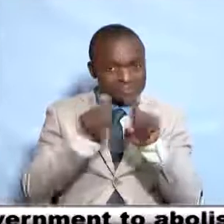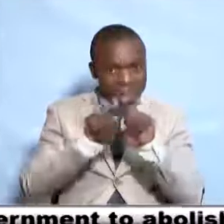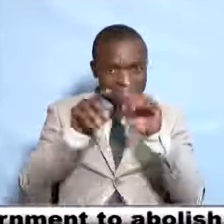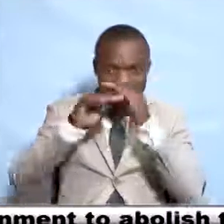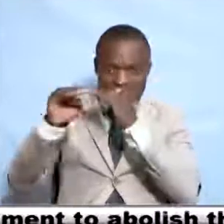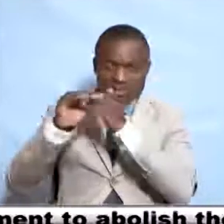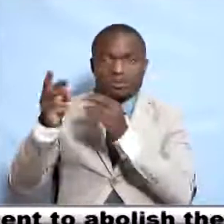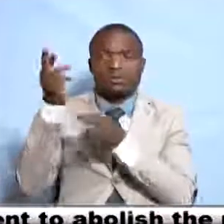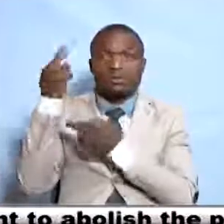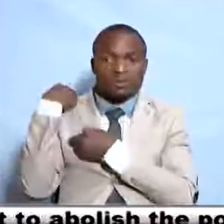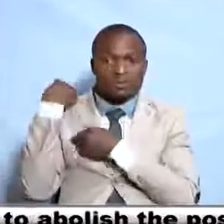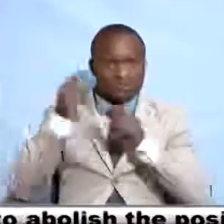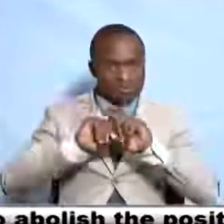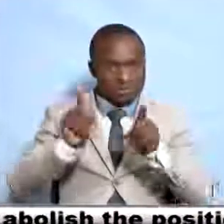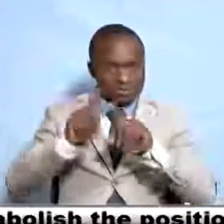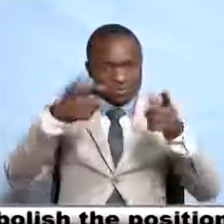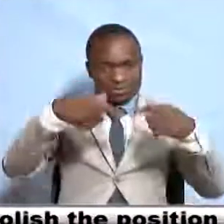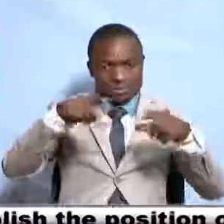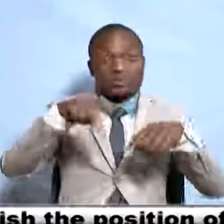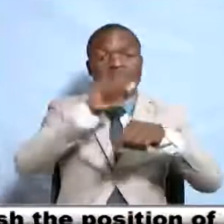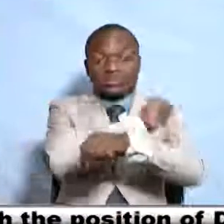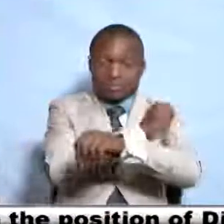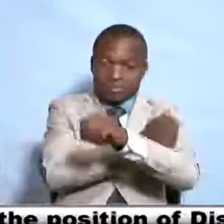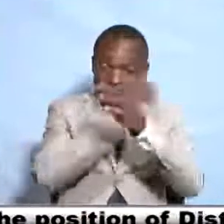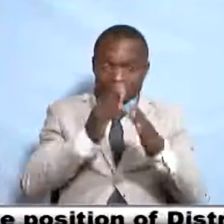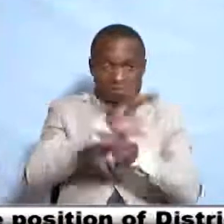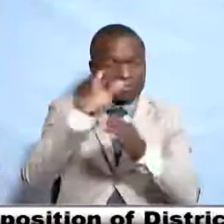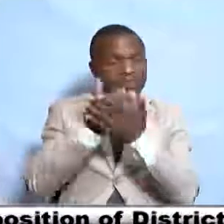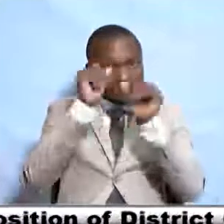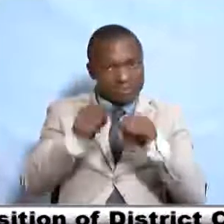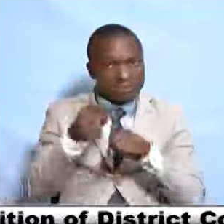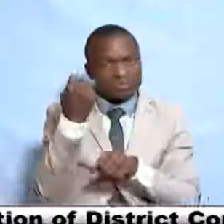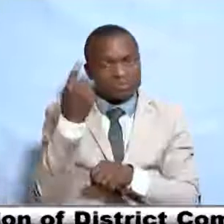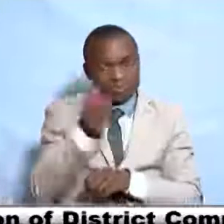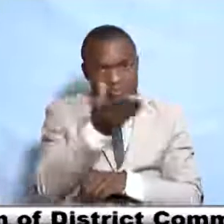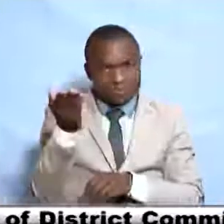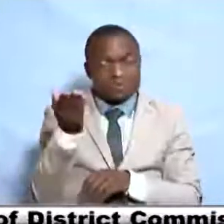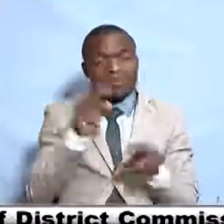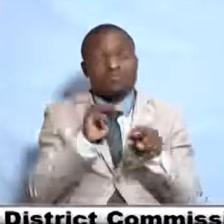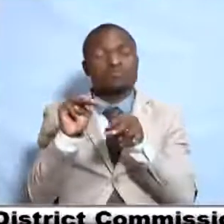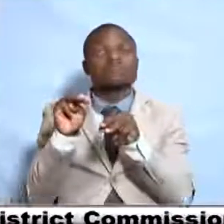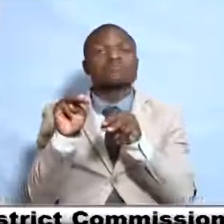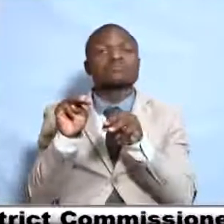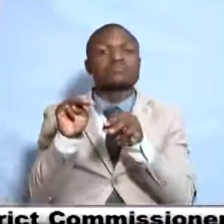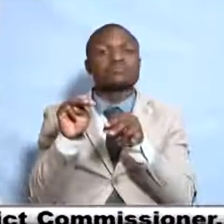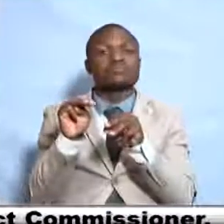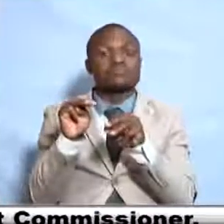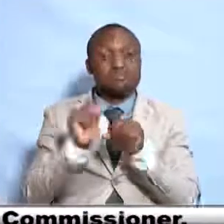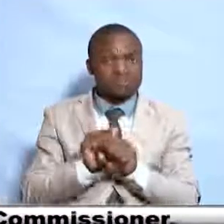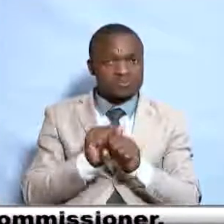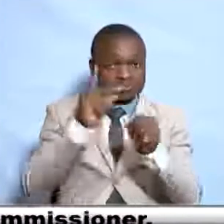roles of different local functionalities, so that everyone is able to understand that there's already movement in terms